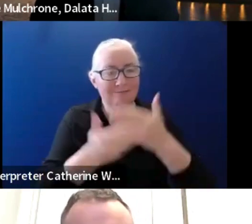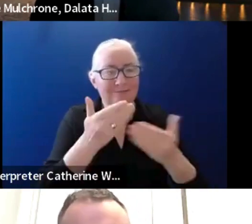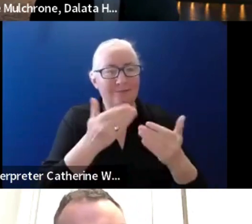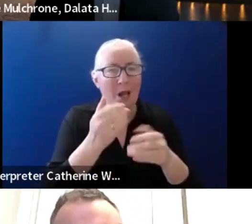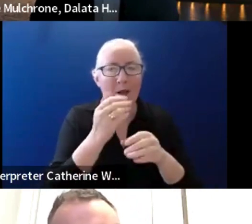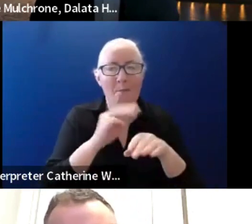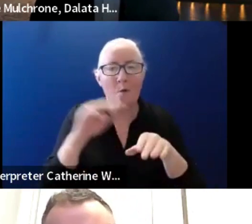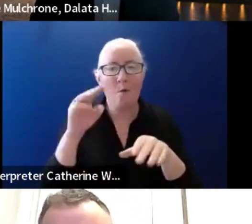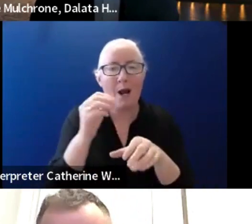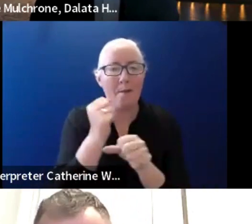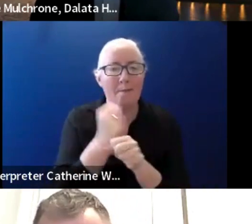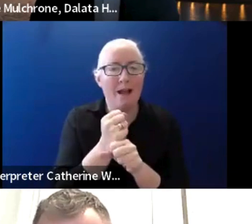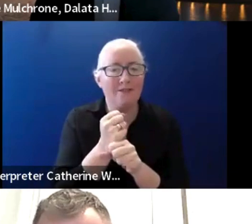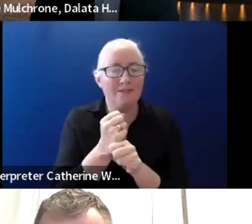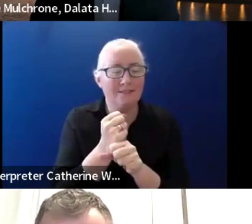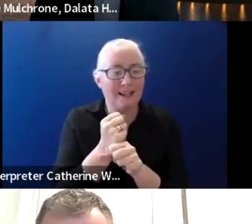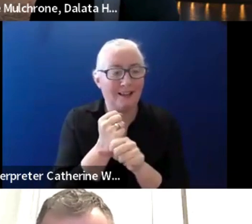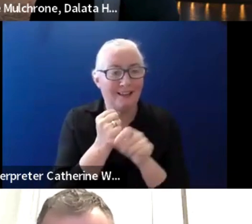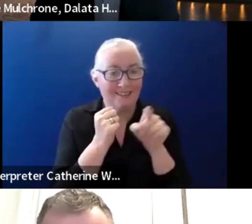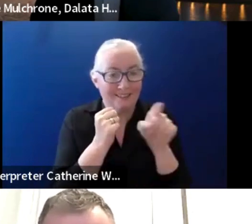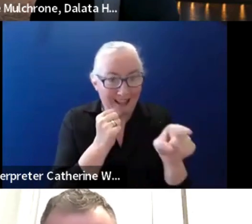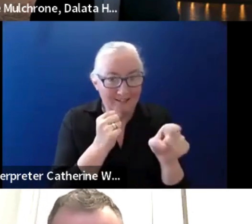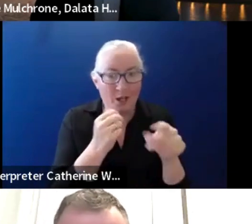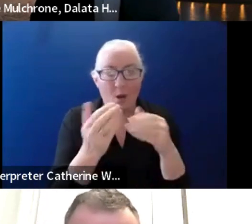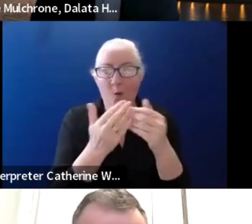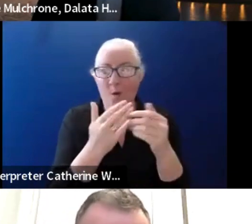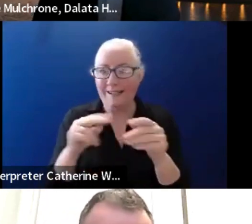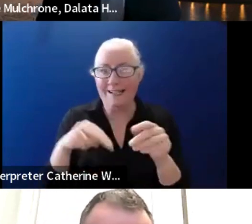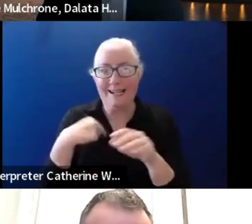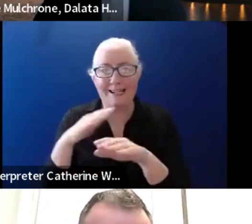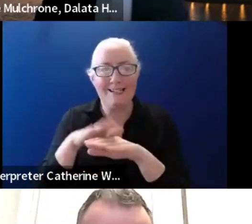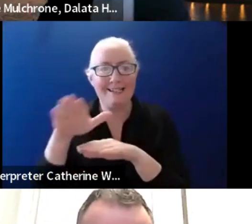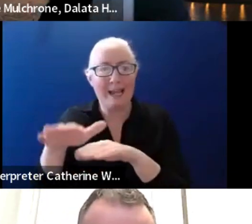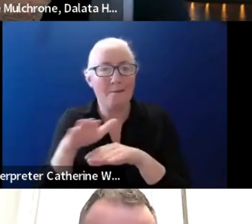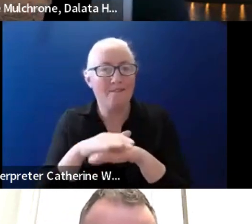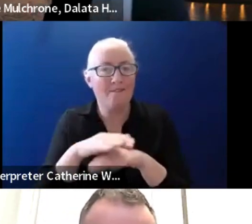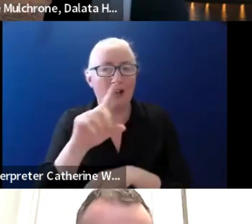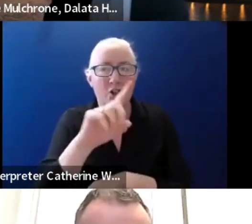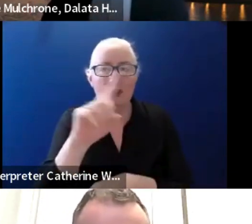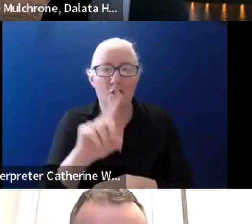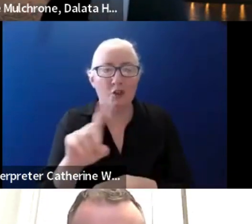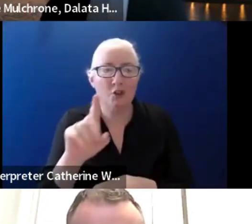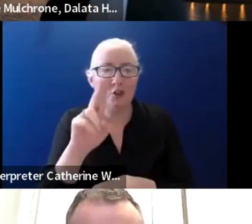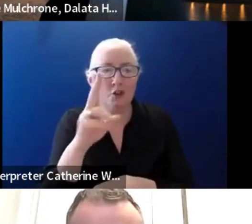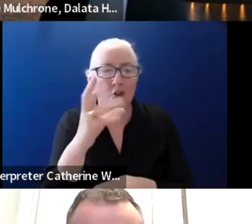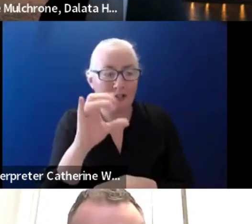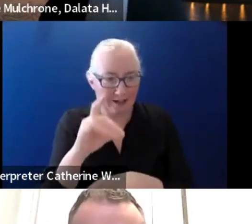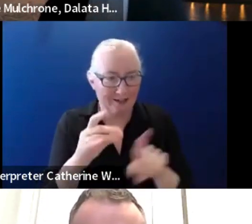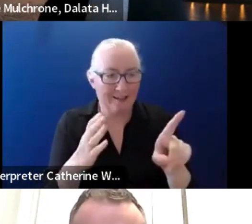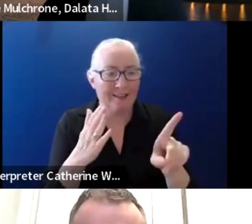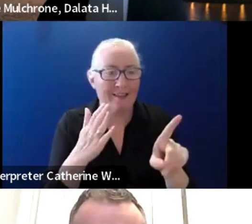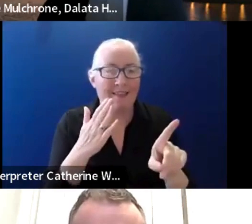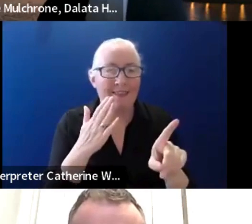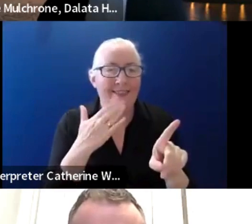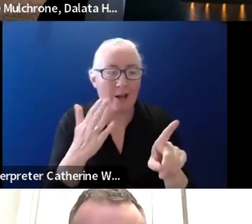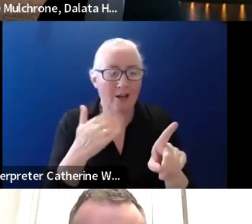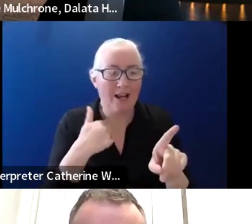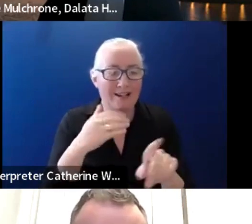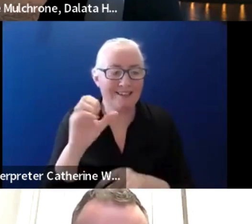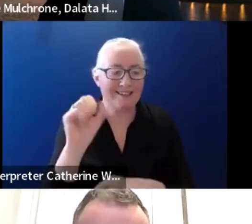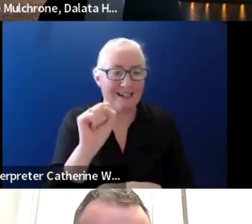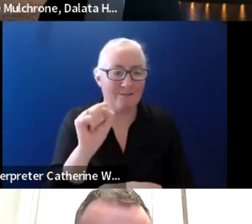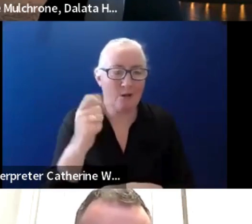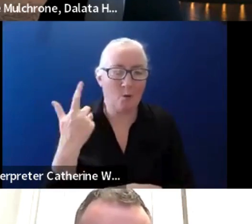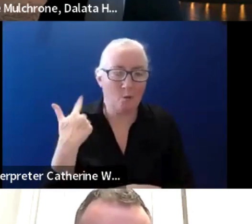more, please, about it, and also what are the next steps for Zurich in this area. Thank you, Daragh. I'm Stephen